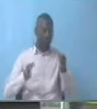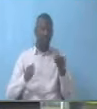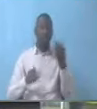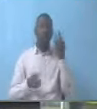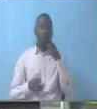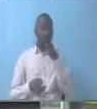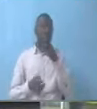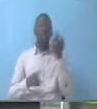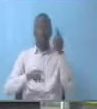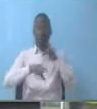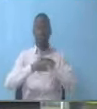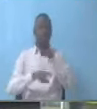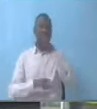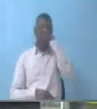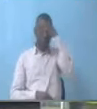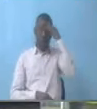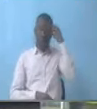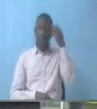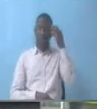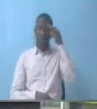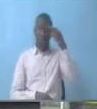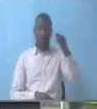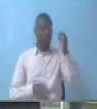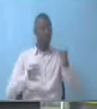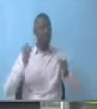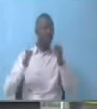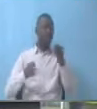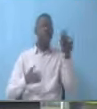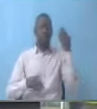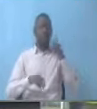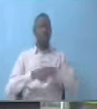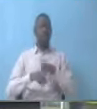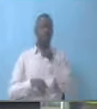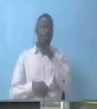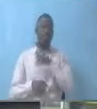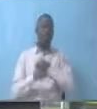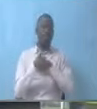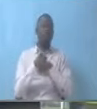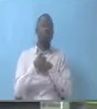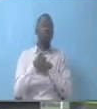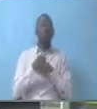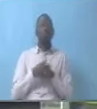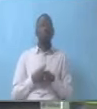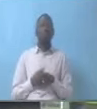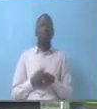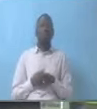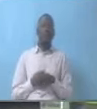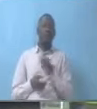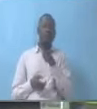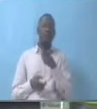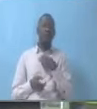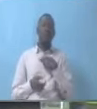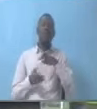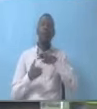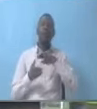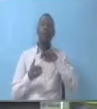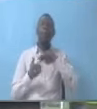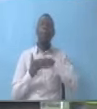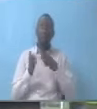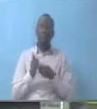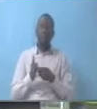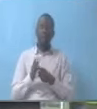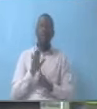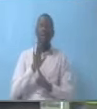dole bi mom dañ ko joxone minister bi seytu won wali luway ci jamono bobu yow la won. And technically, this means yes. that yes.